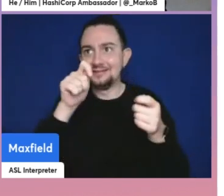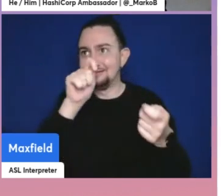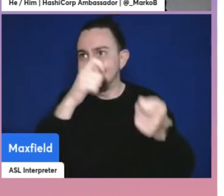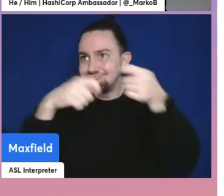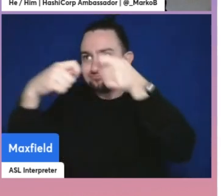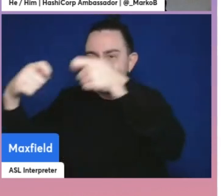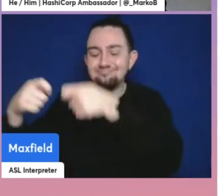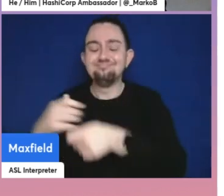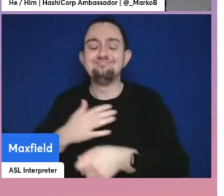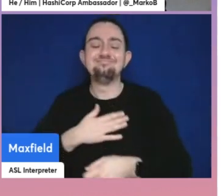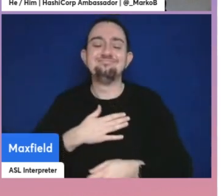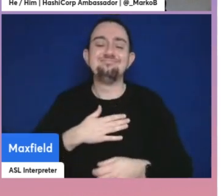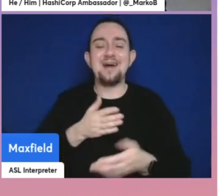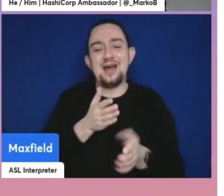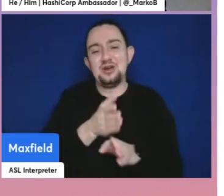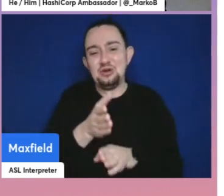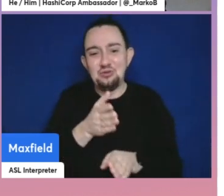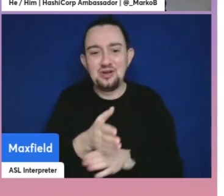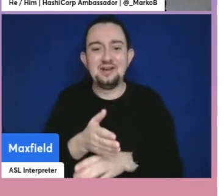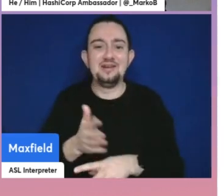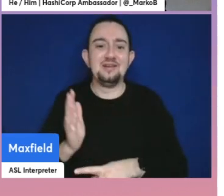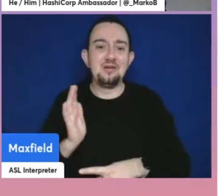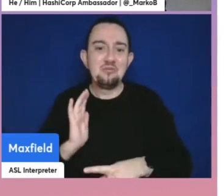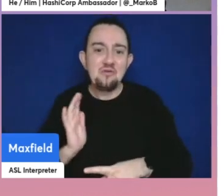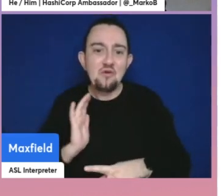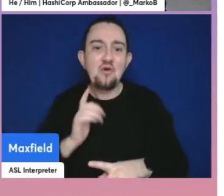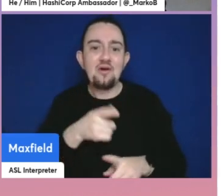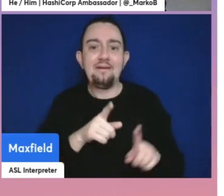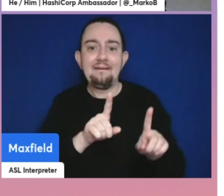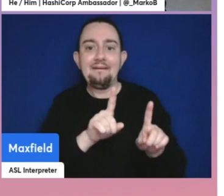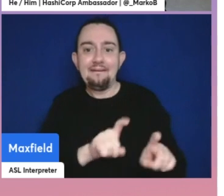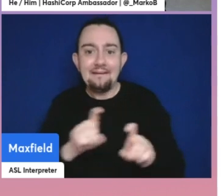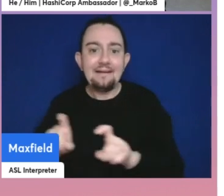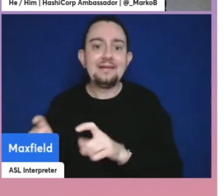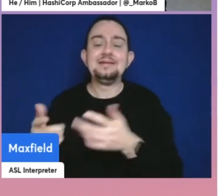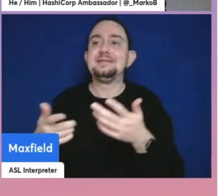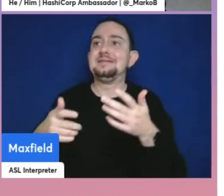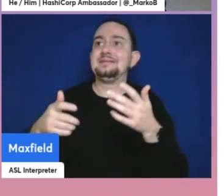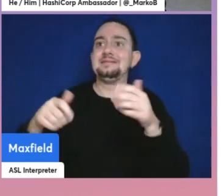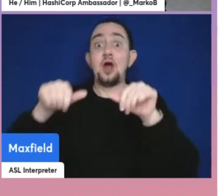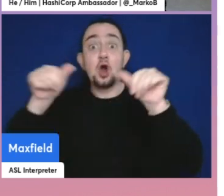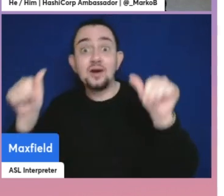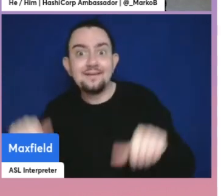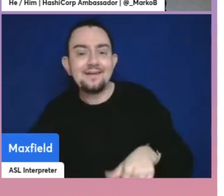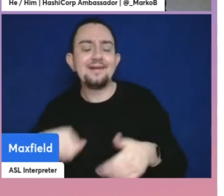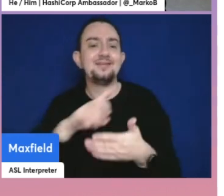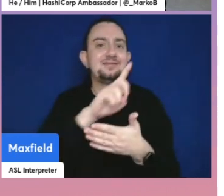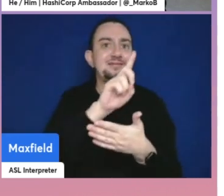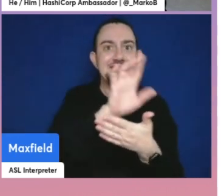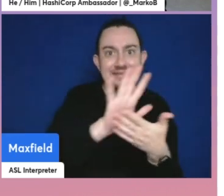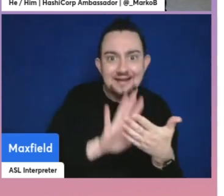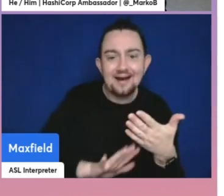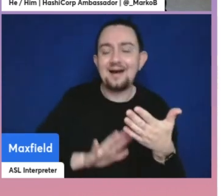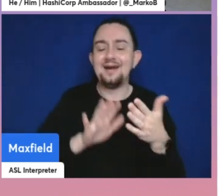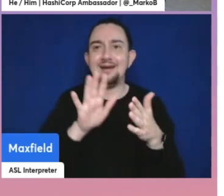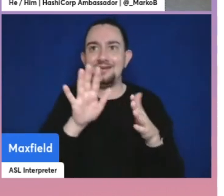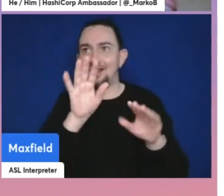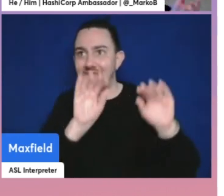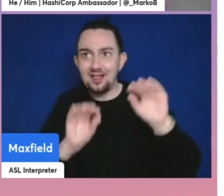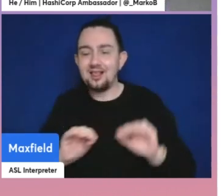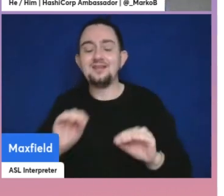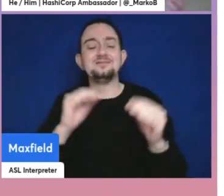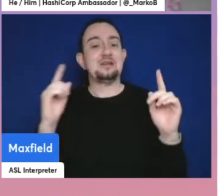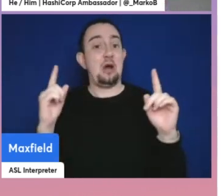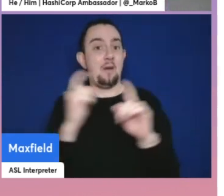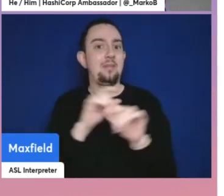doing everything from sysadmin things all the way to like architecting and designing like really complex systems. And